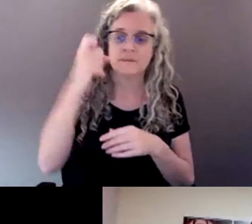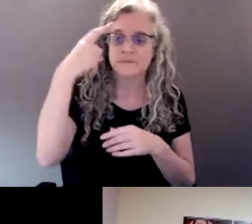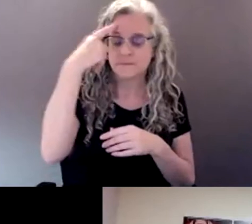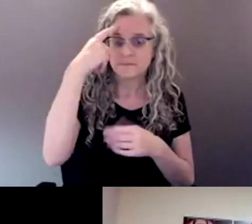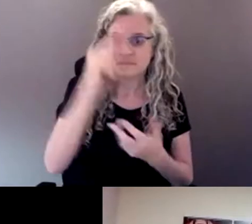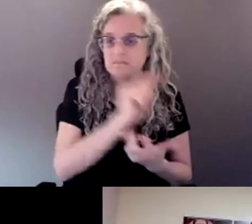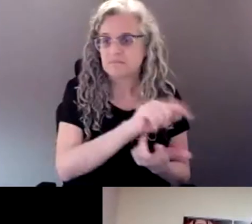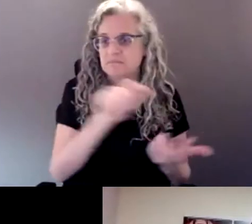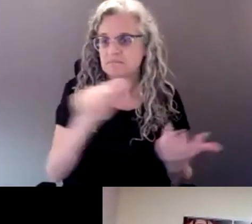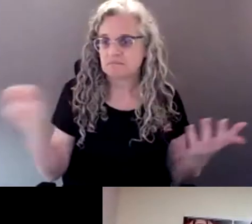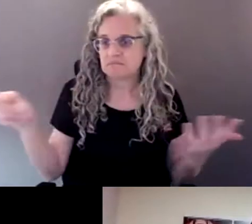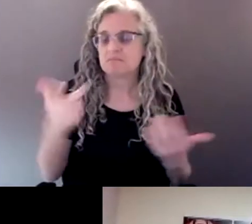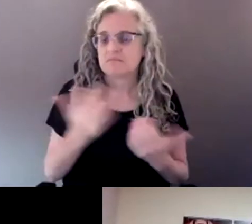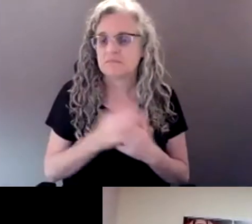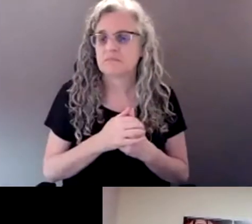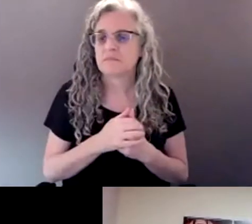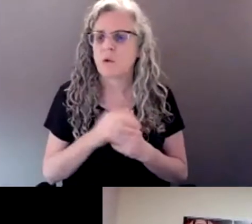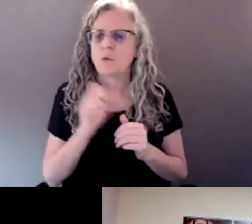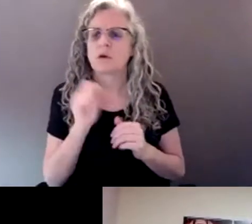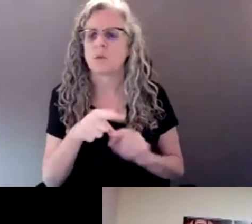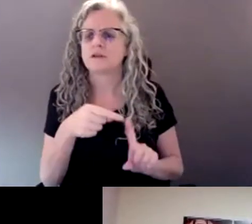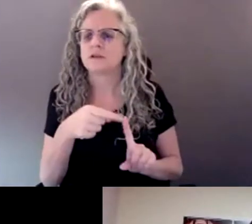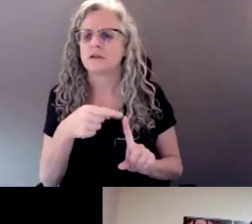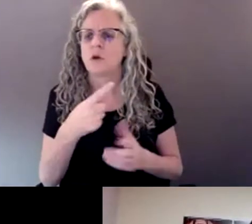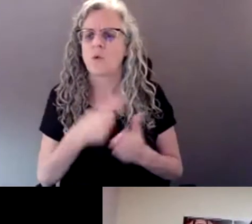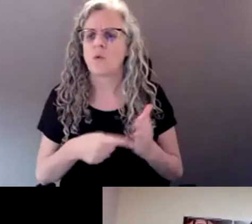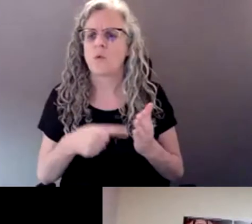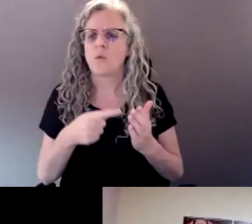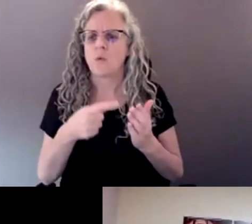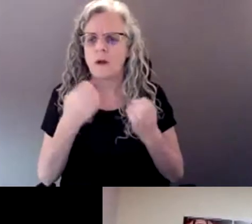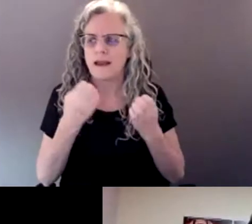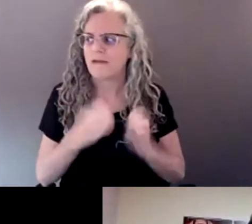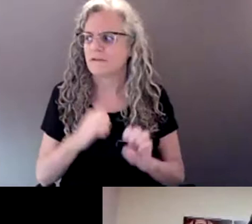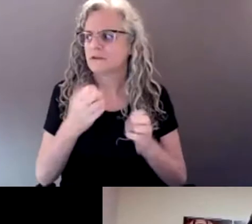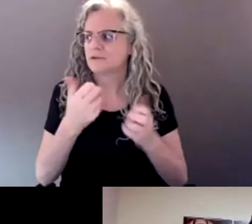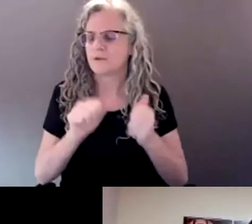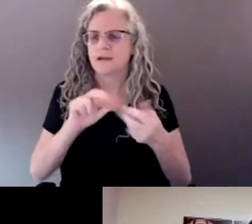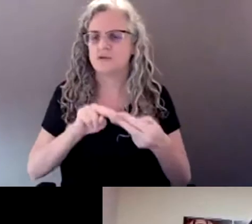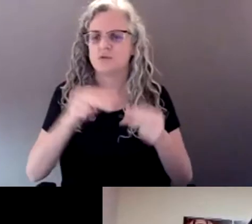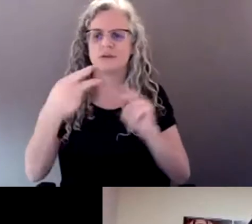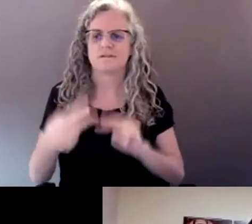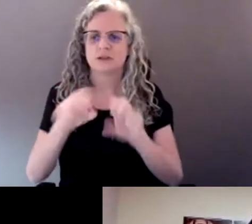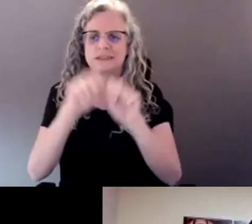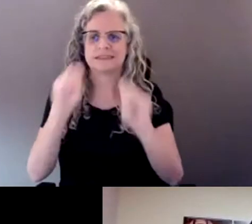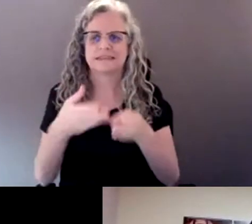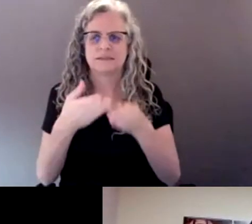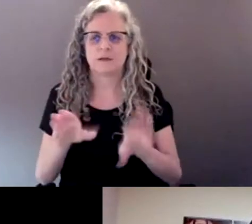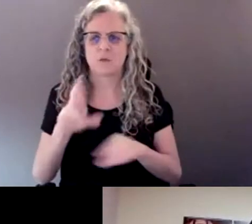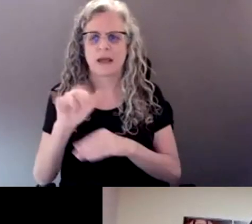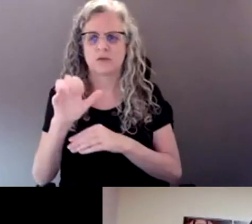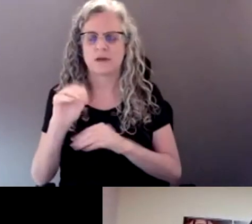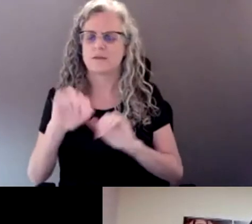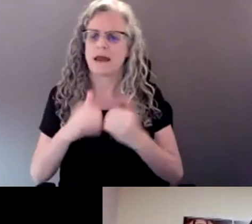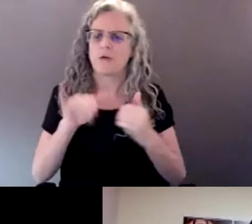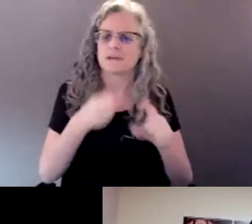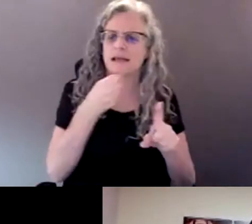What efforts to reverse systemic racism might mean for Jews?